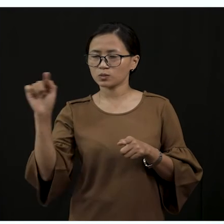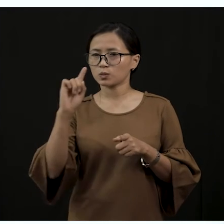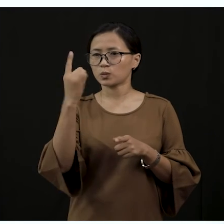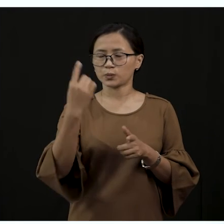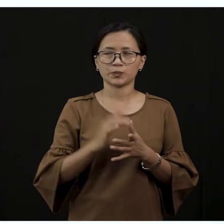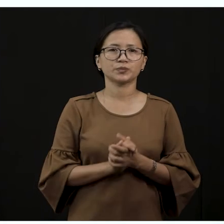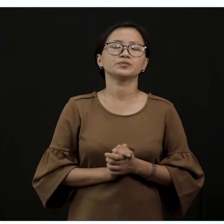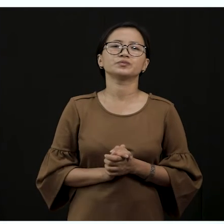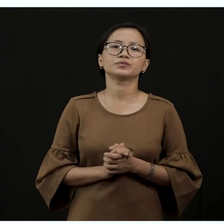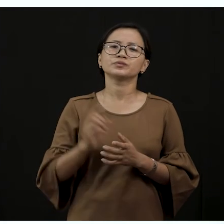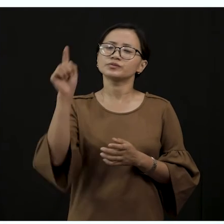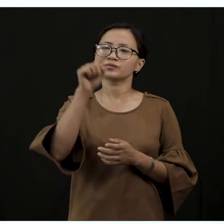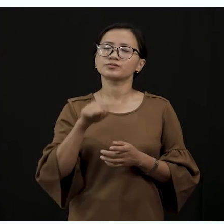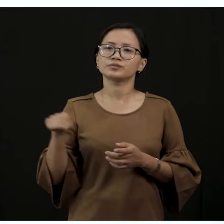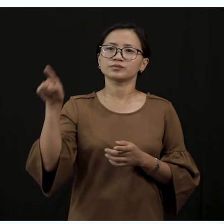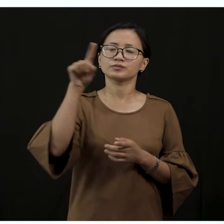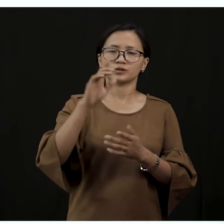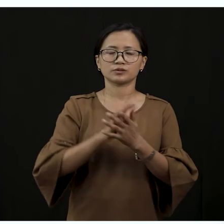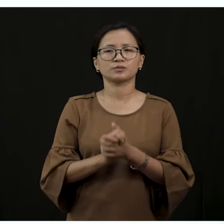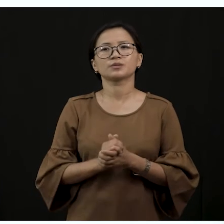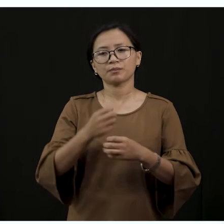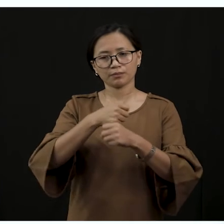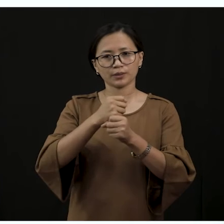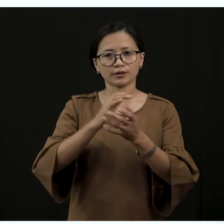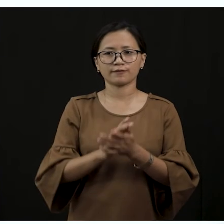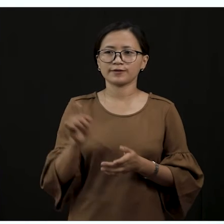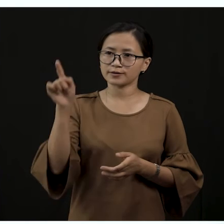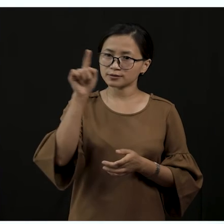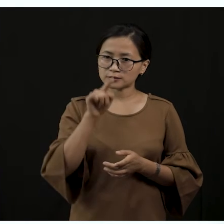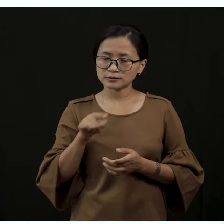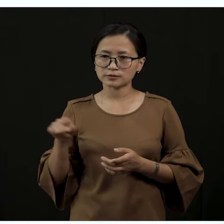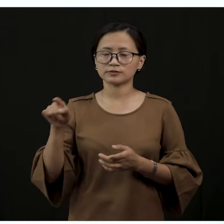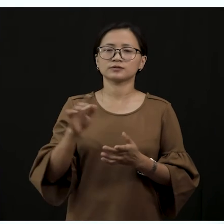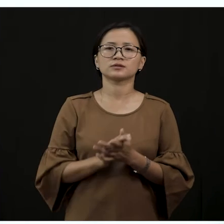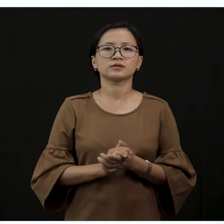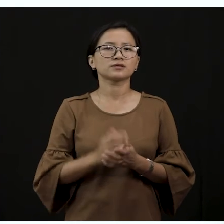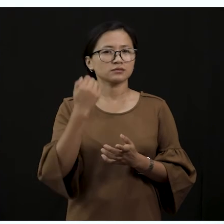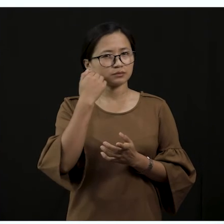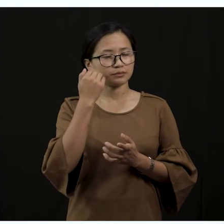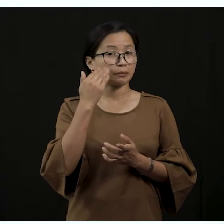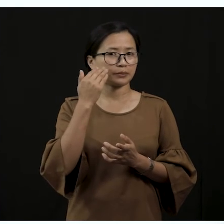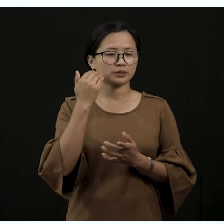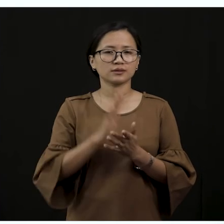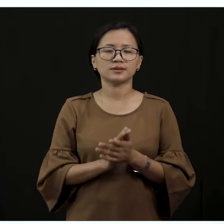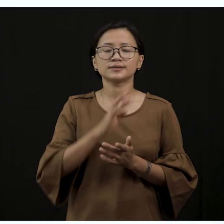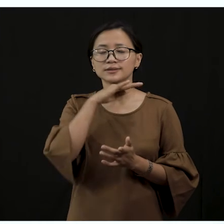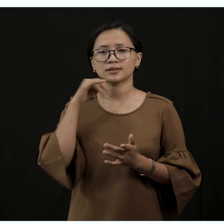It is made up of curved line. Okay, this is a pink color circle and it is made up